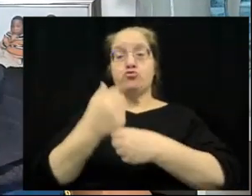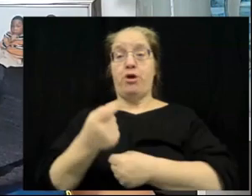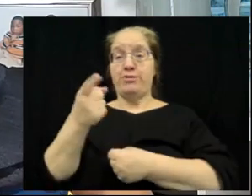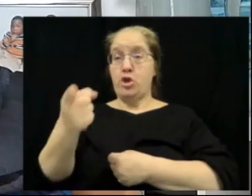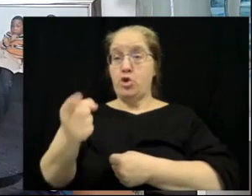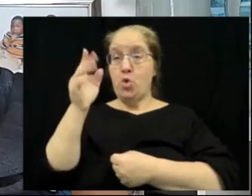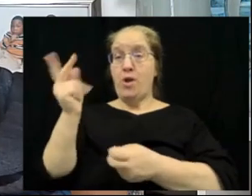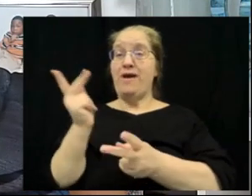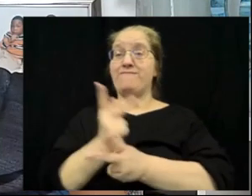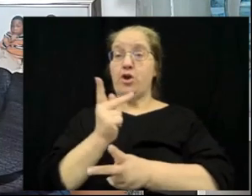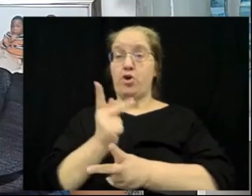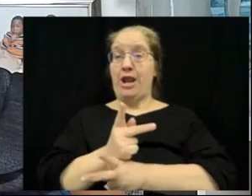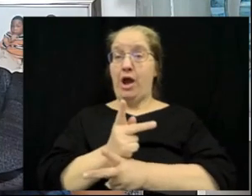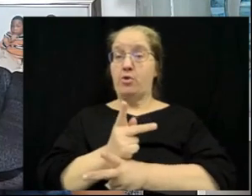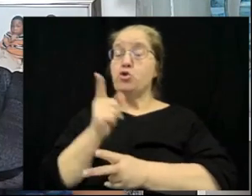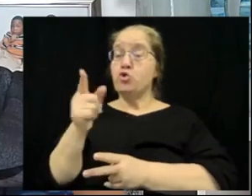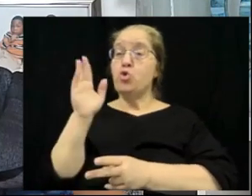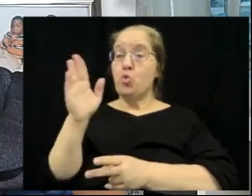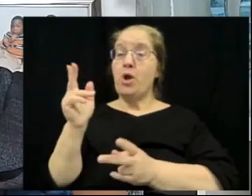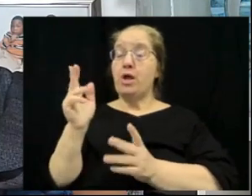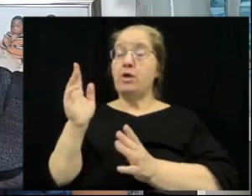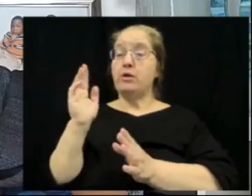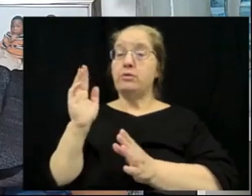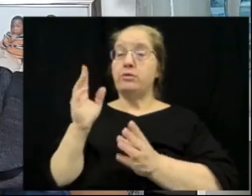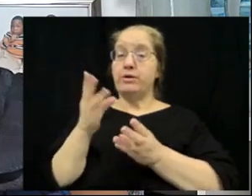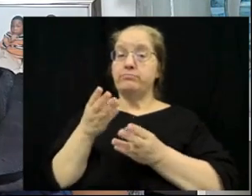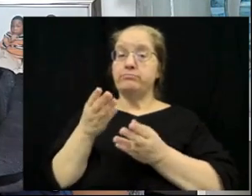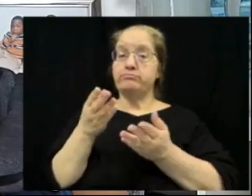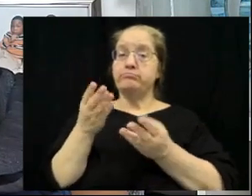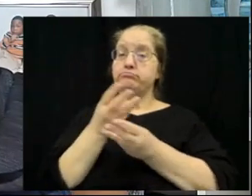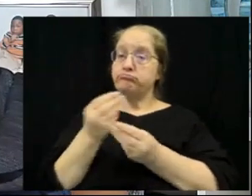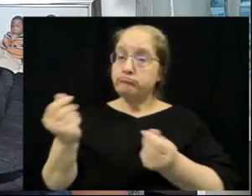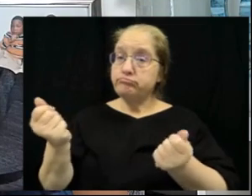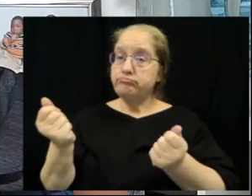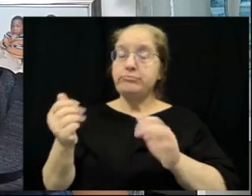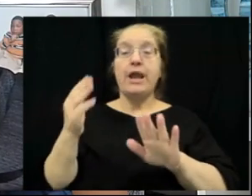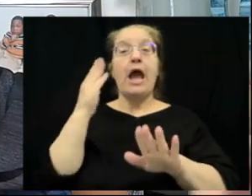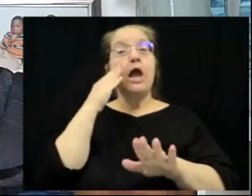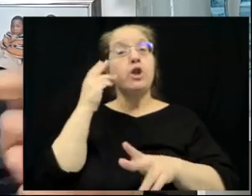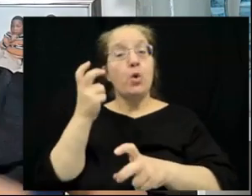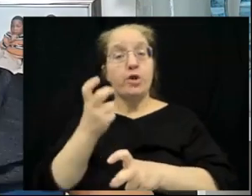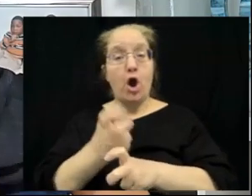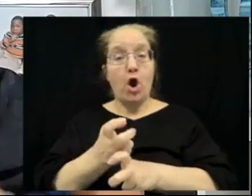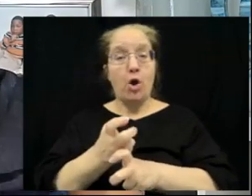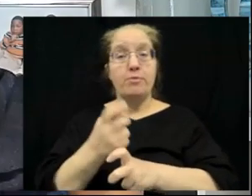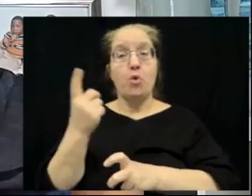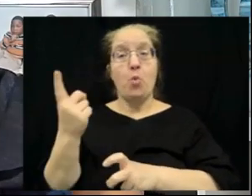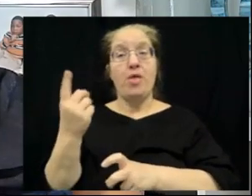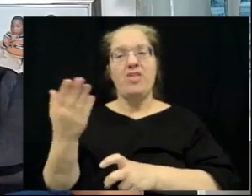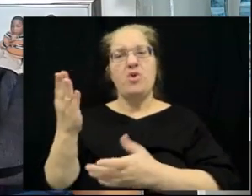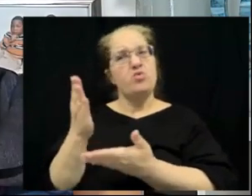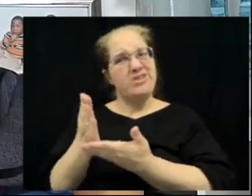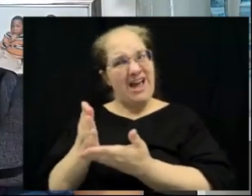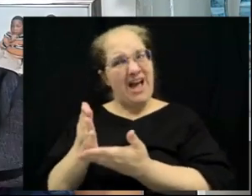out. You're going to get through this. And I know it's hard, but this is one of the things that we have to stop